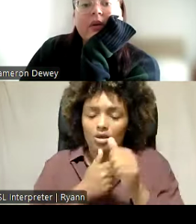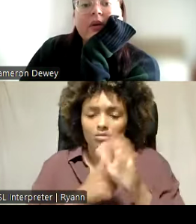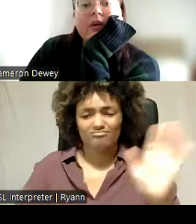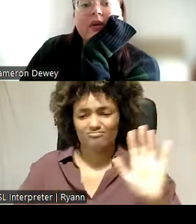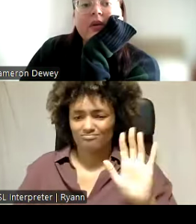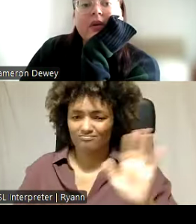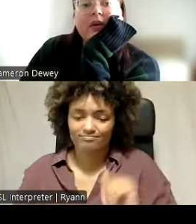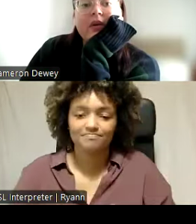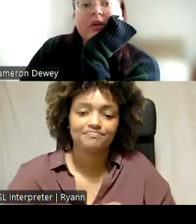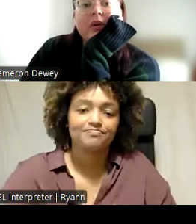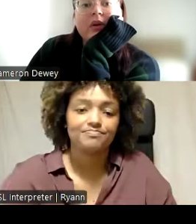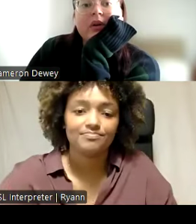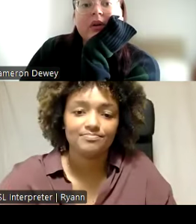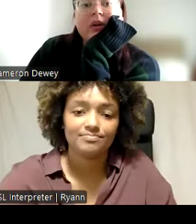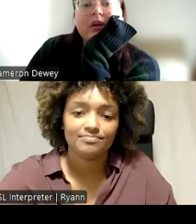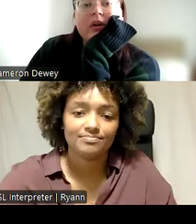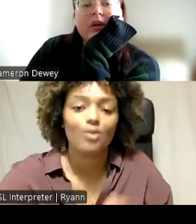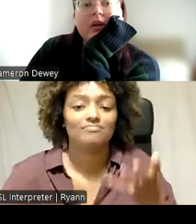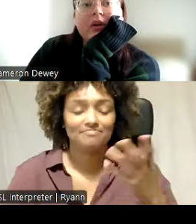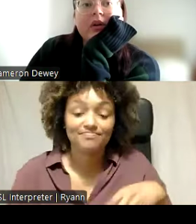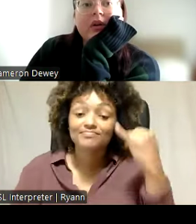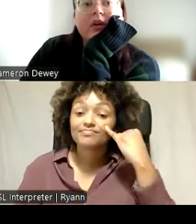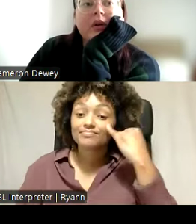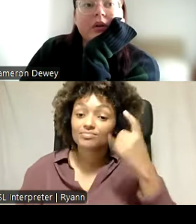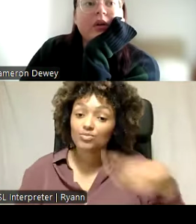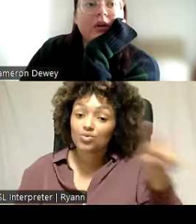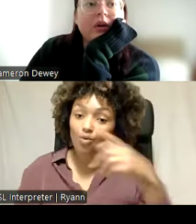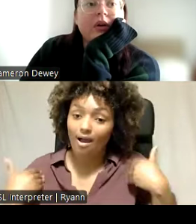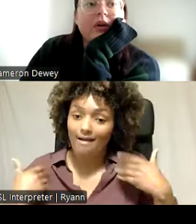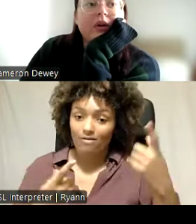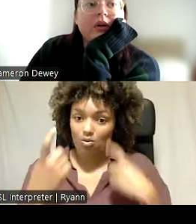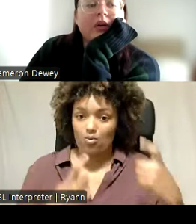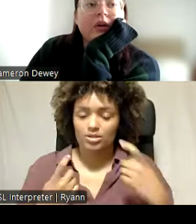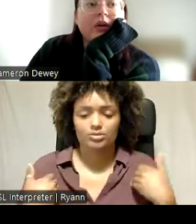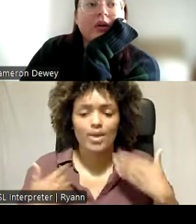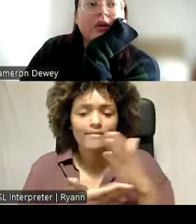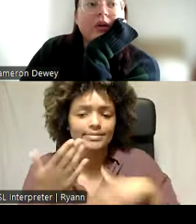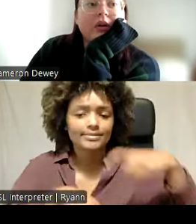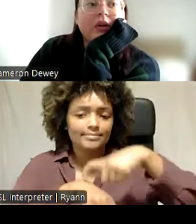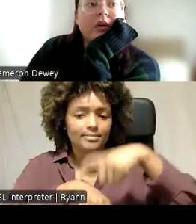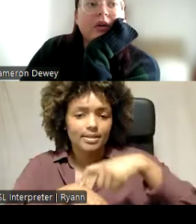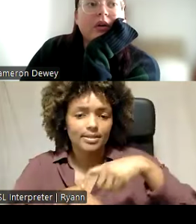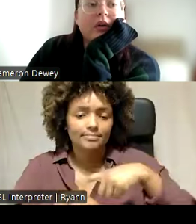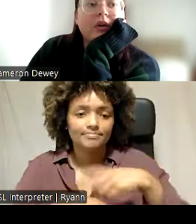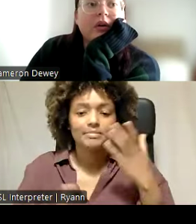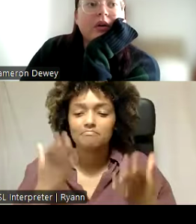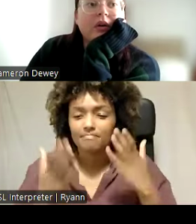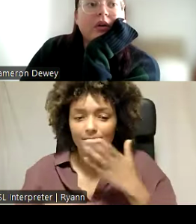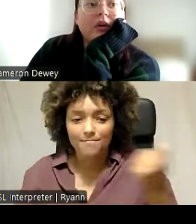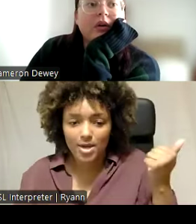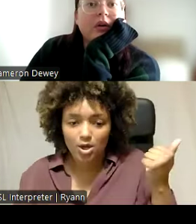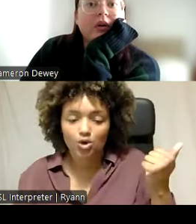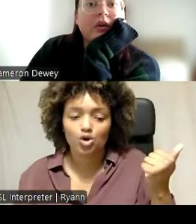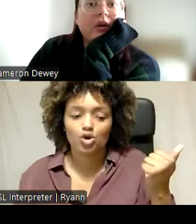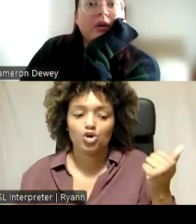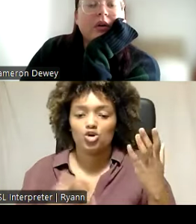If you guys do have any questions, I think we do have a little bit of time. I will say that it might be better and more